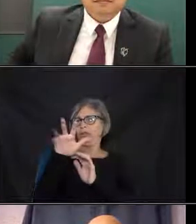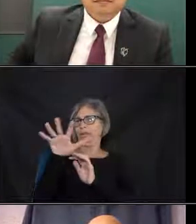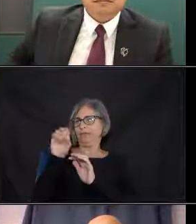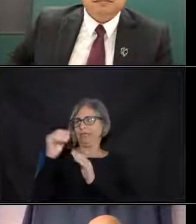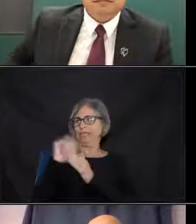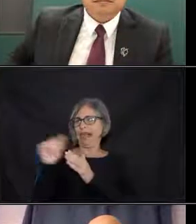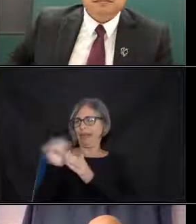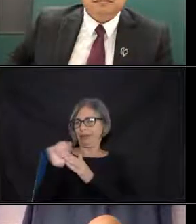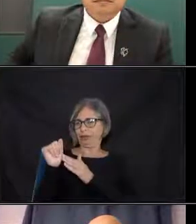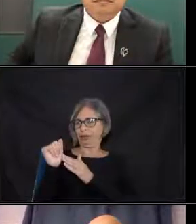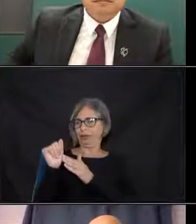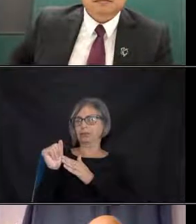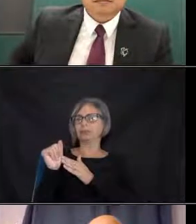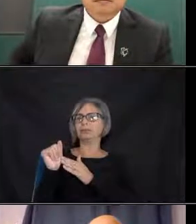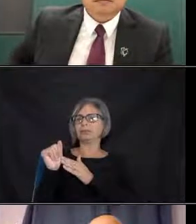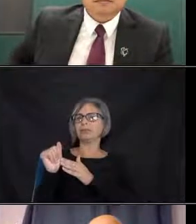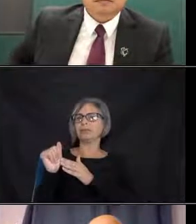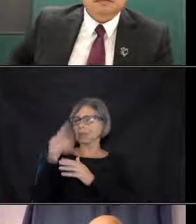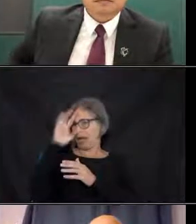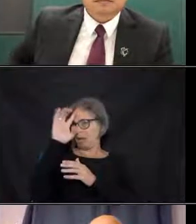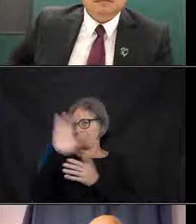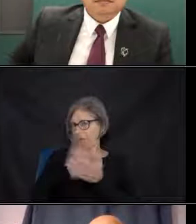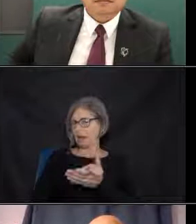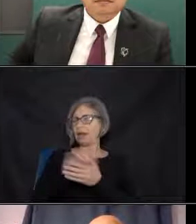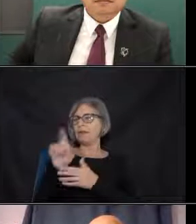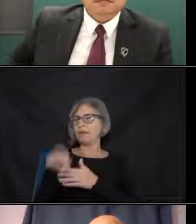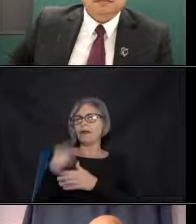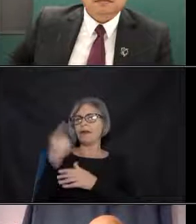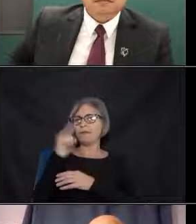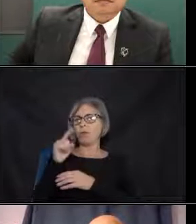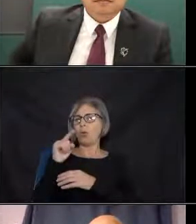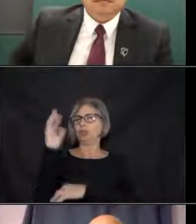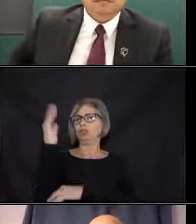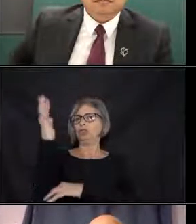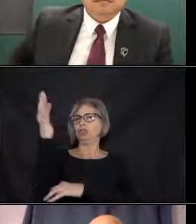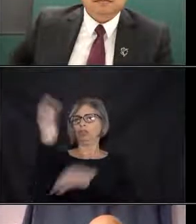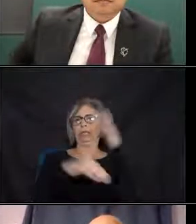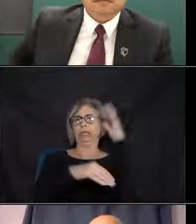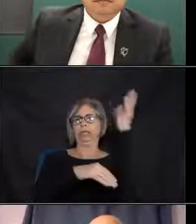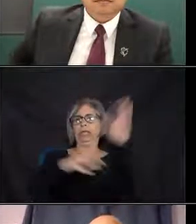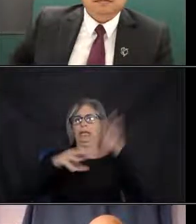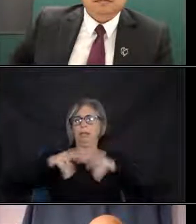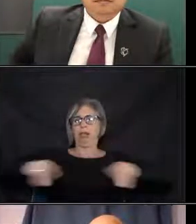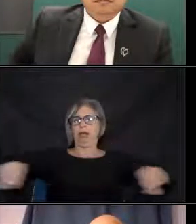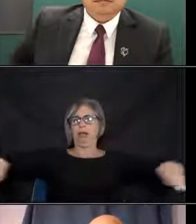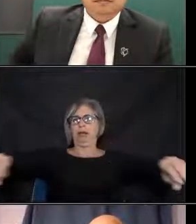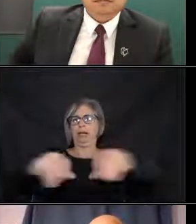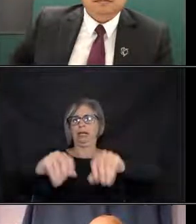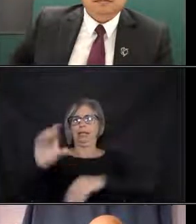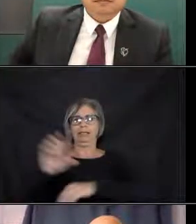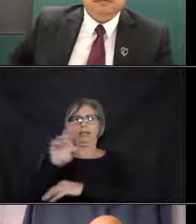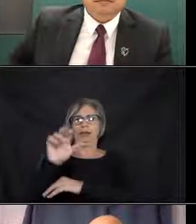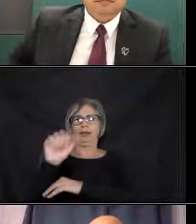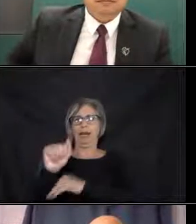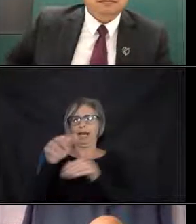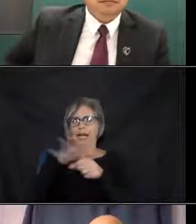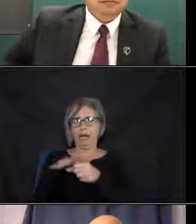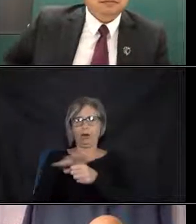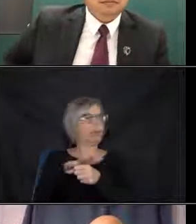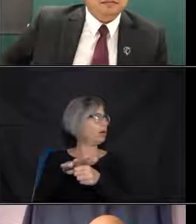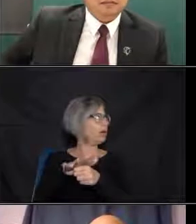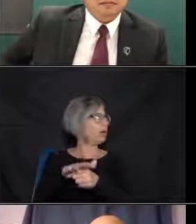$60,350 or $650, I believe, for tree plantings within the CRA area. And